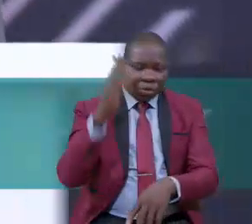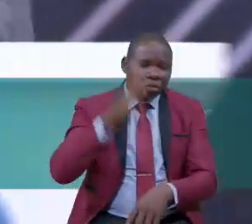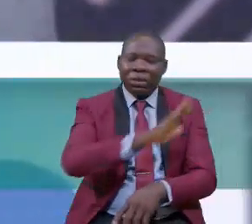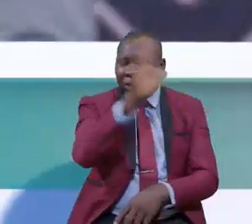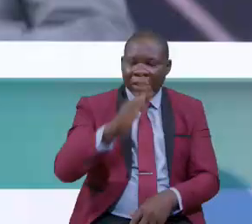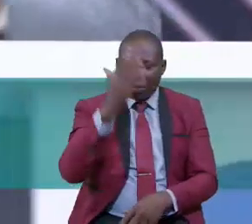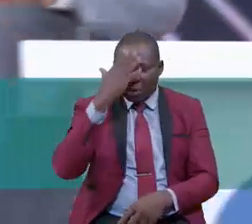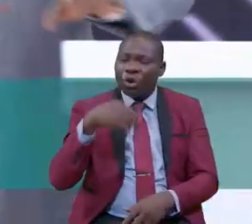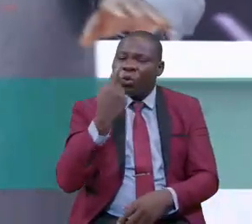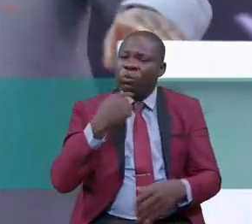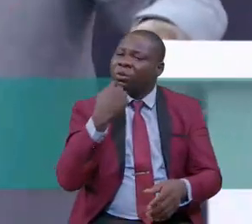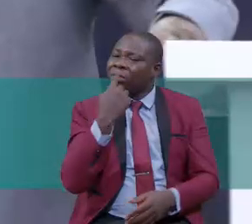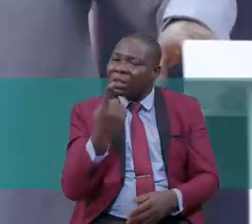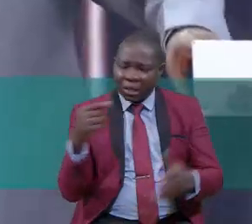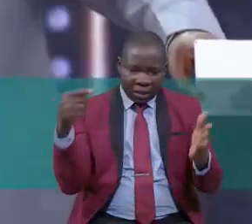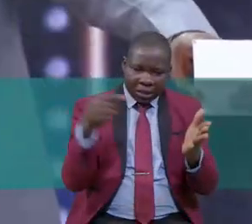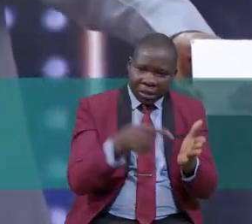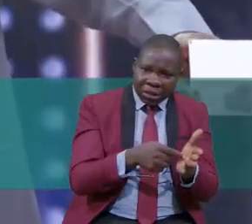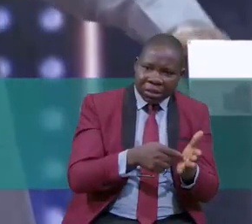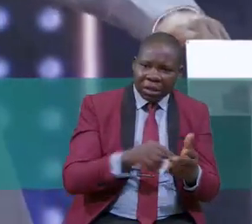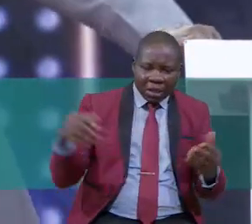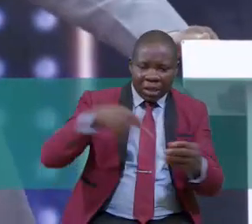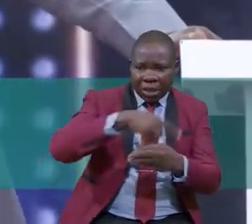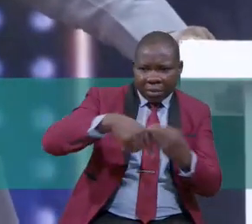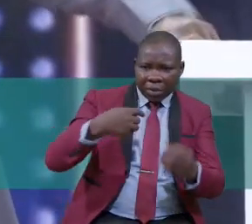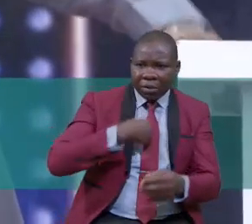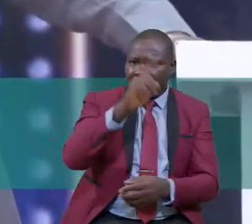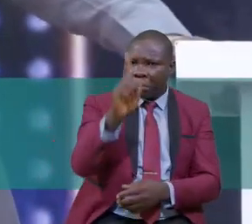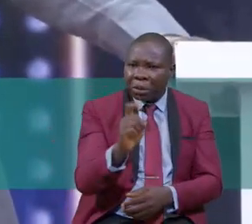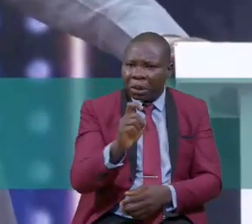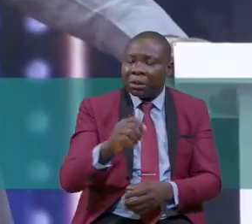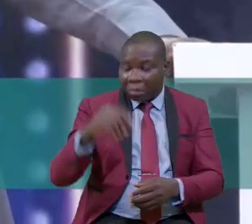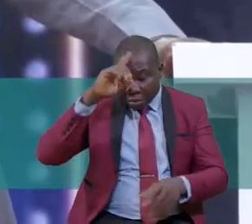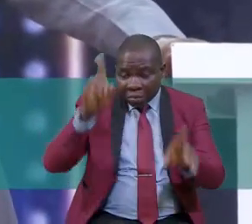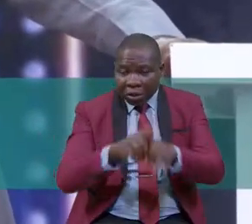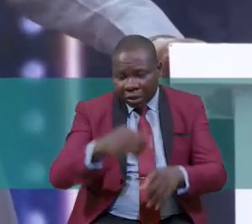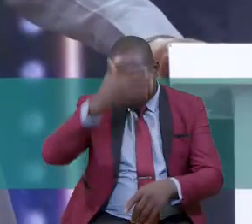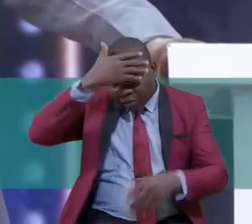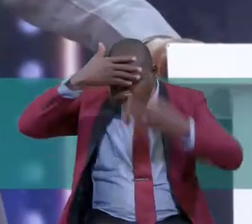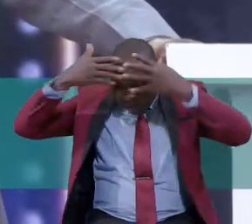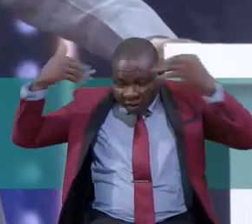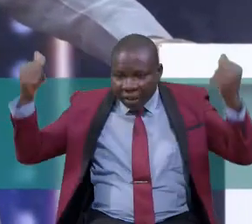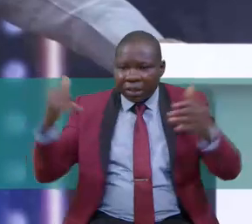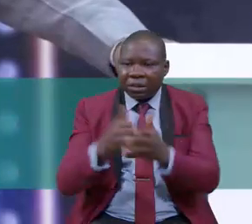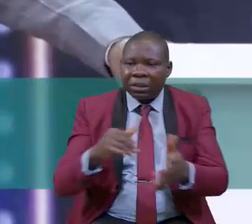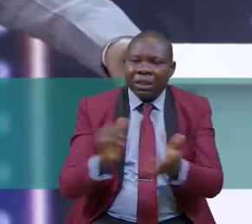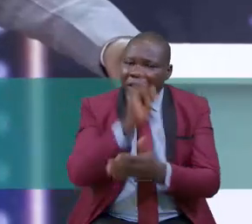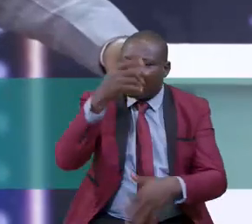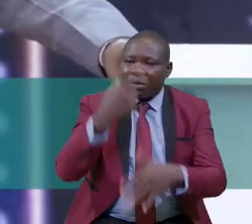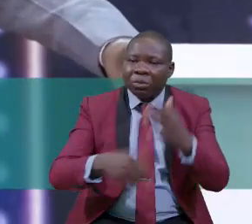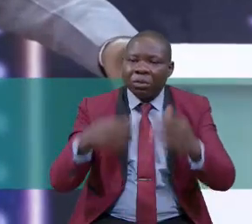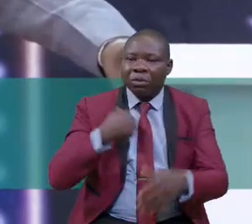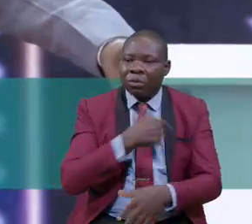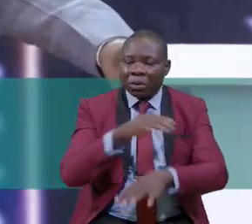this about me? Brother, forget about that. That's what we call preconceived